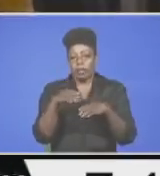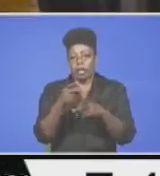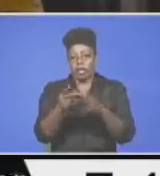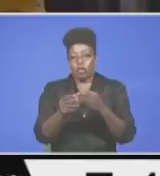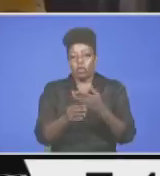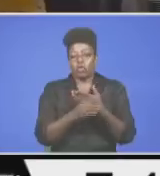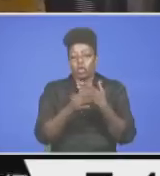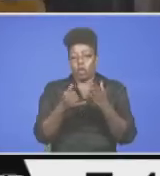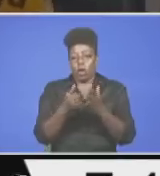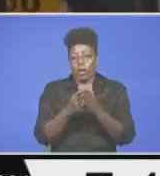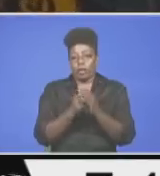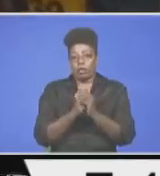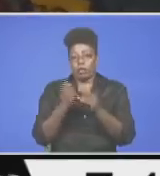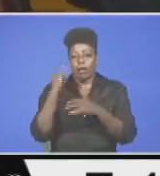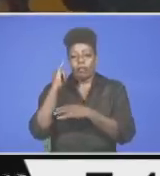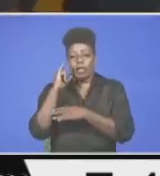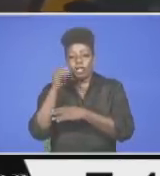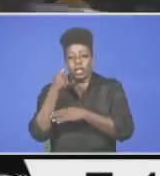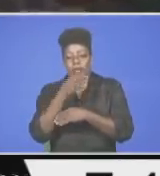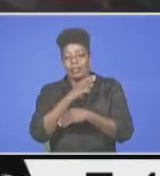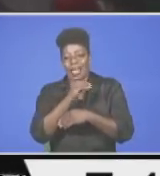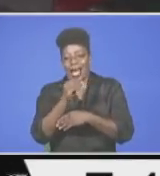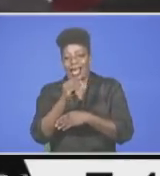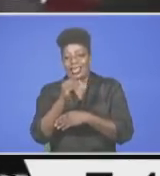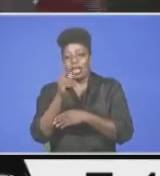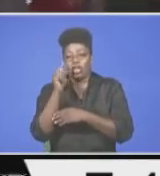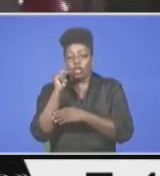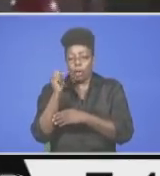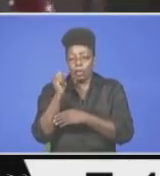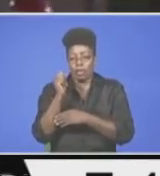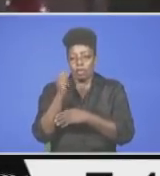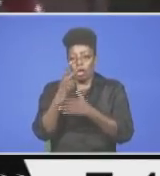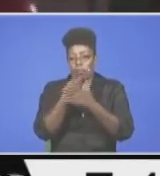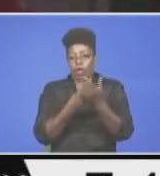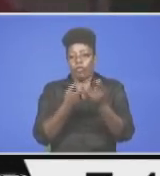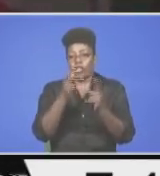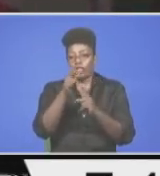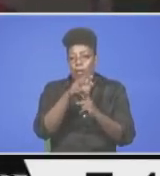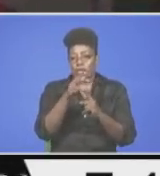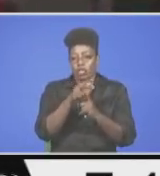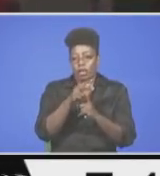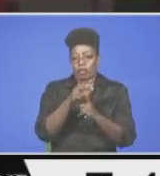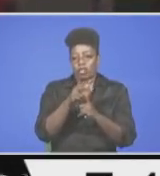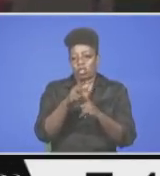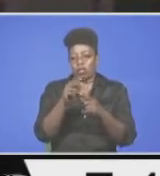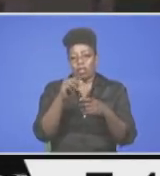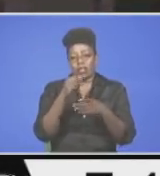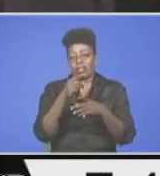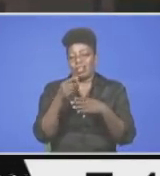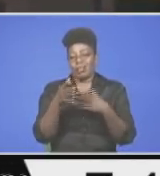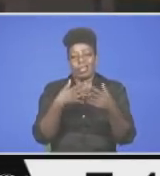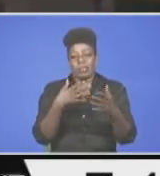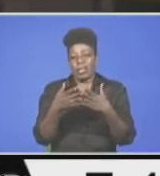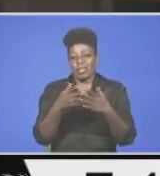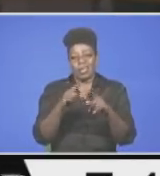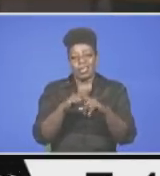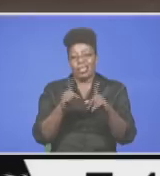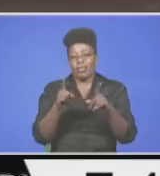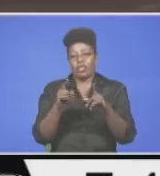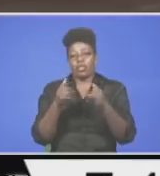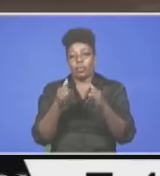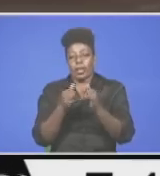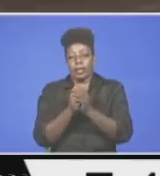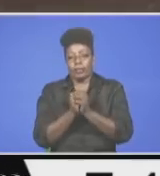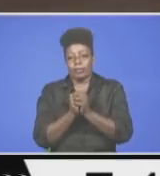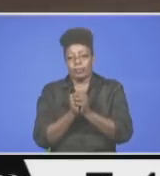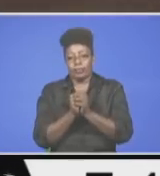them. We got Jane and Thomas. Both of those pitchers been holding this team for the championship. You know, so it makes no difference which one play. It's the people behind them would have to play.